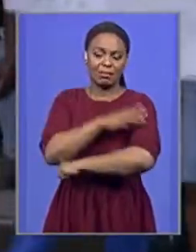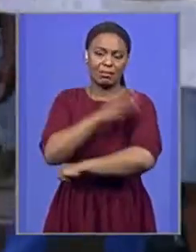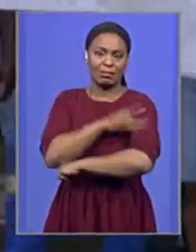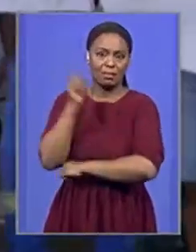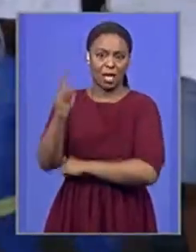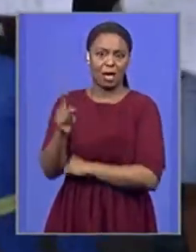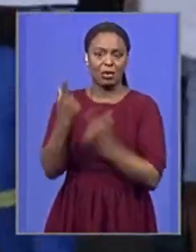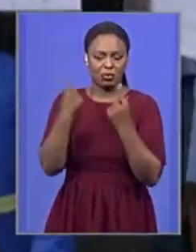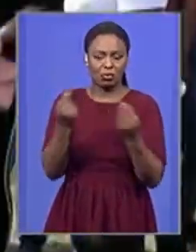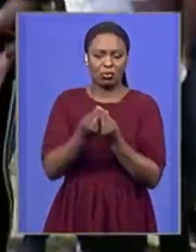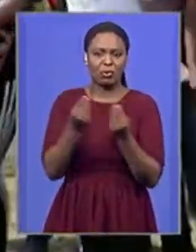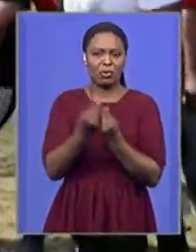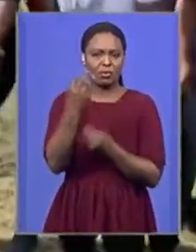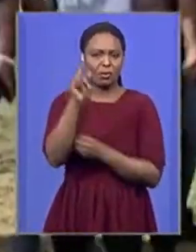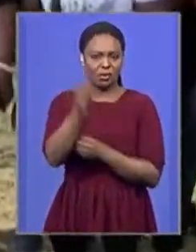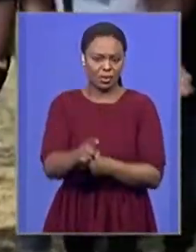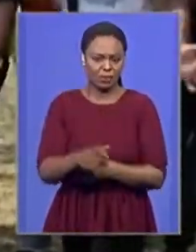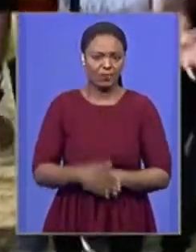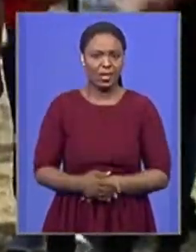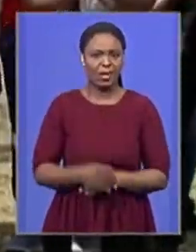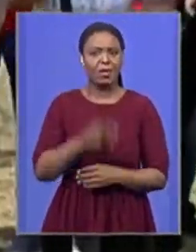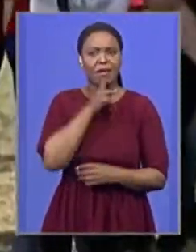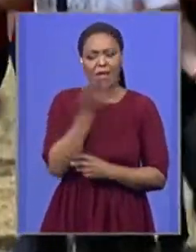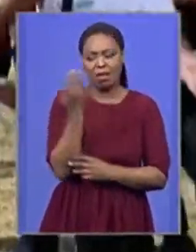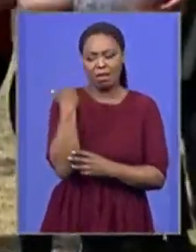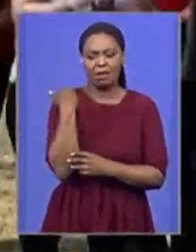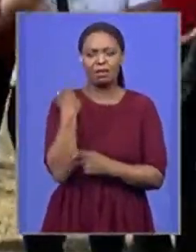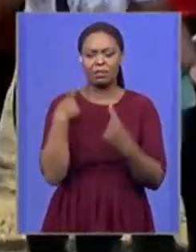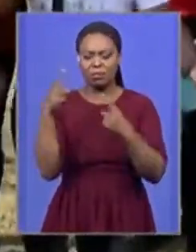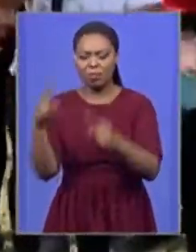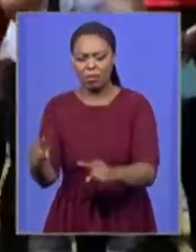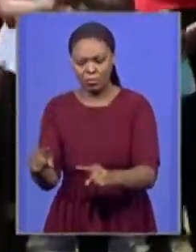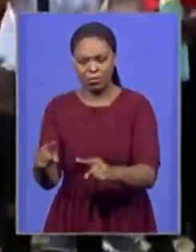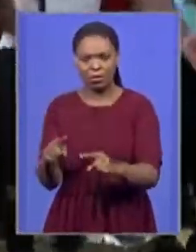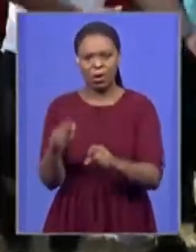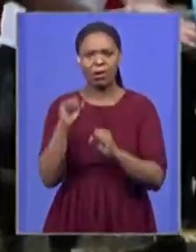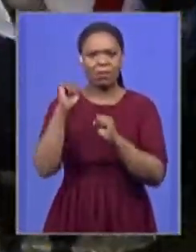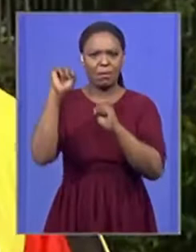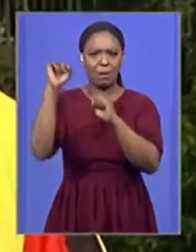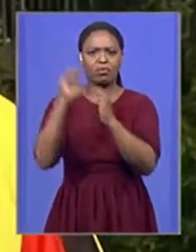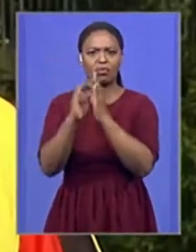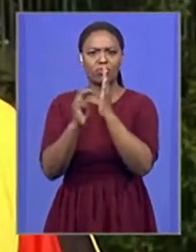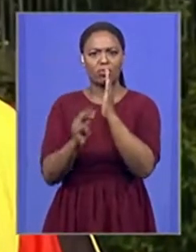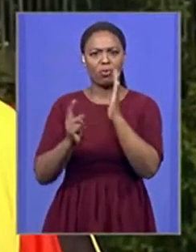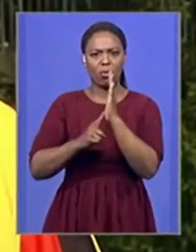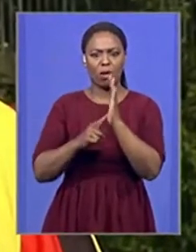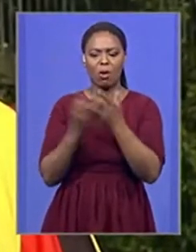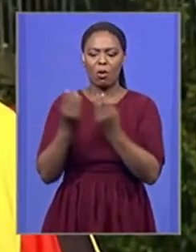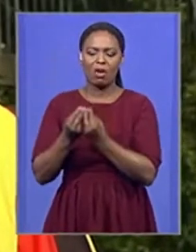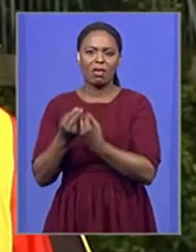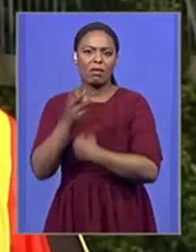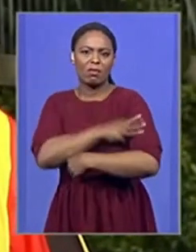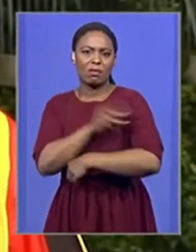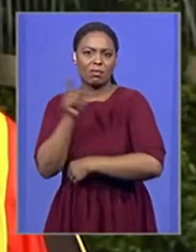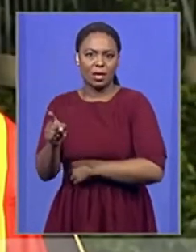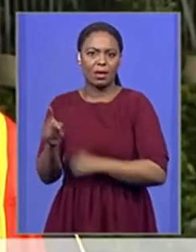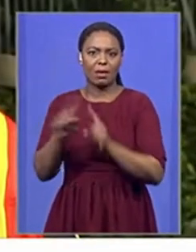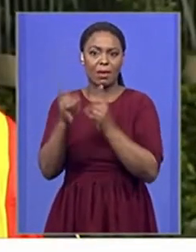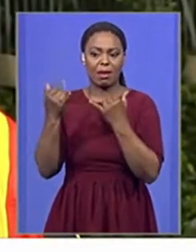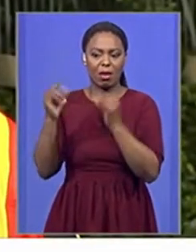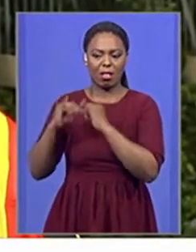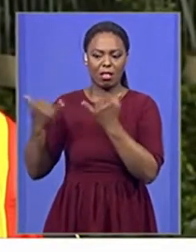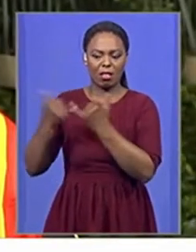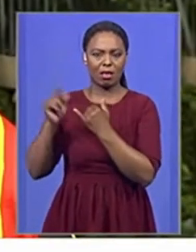We were here on Friday to discuss the picketing rules with the employer and unfortunately the employer has